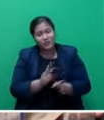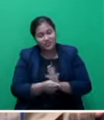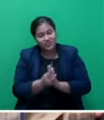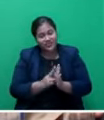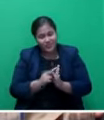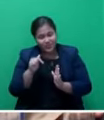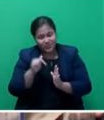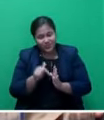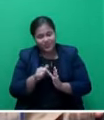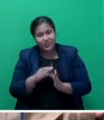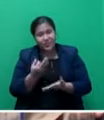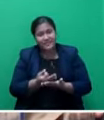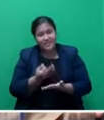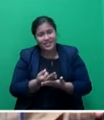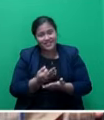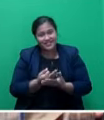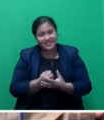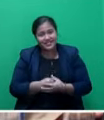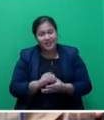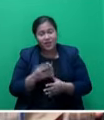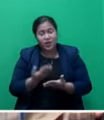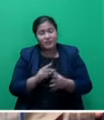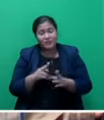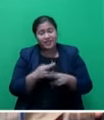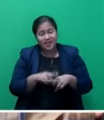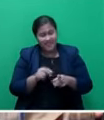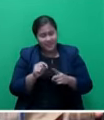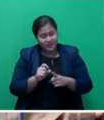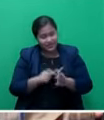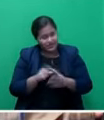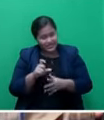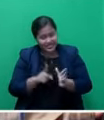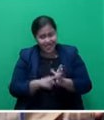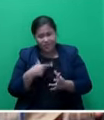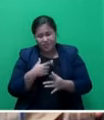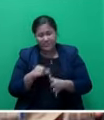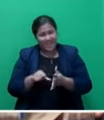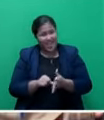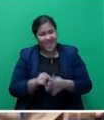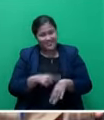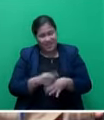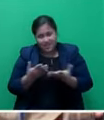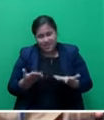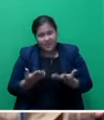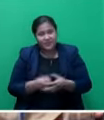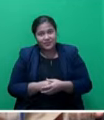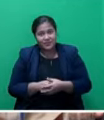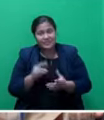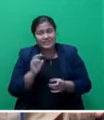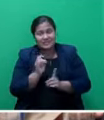charges and fees levied by the FPTCL in recognition of the difficult times we face, and in particular for the